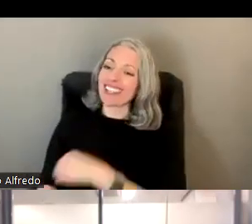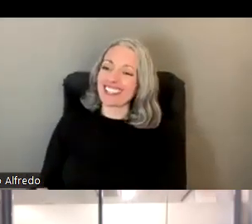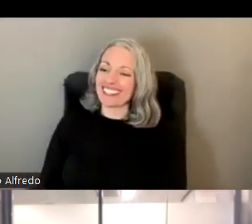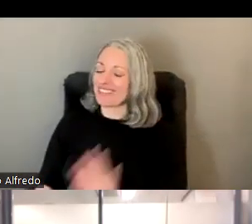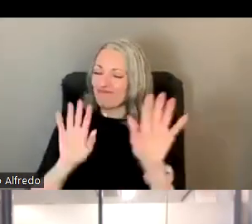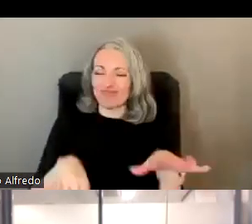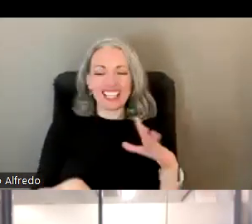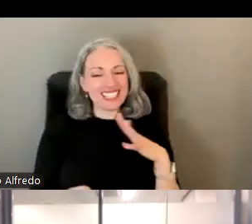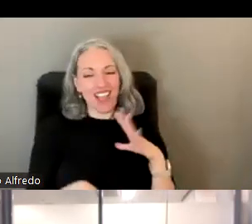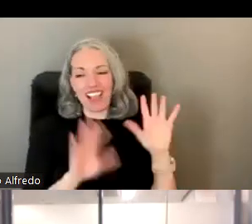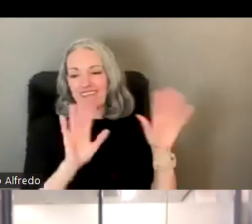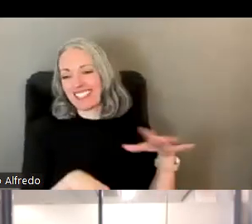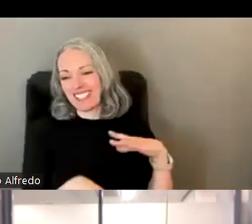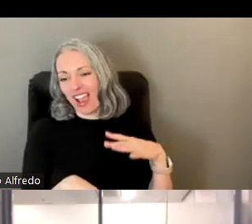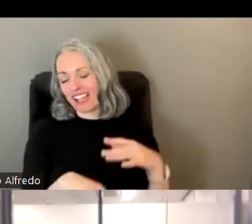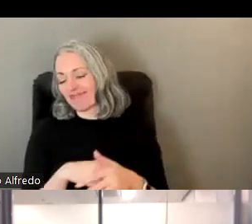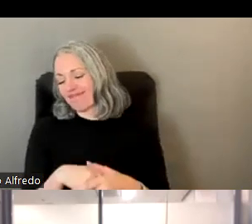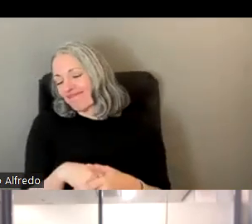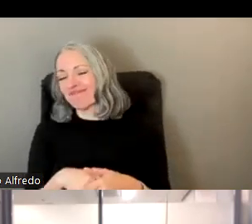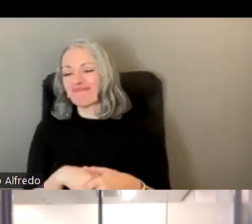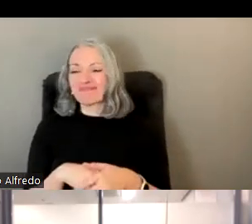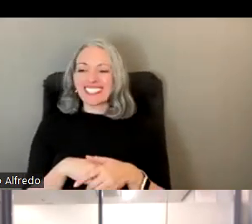worry. That's part of the disease. So